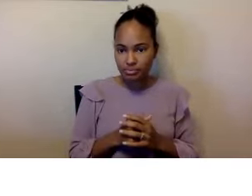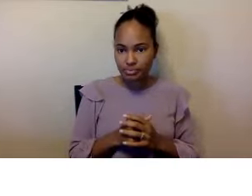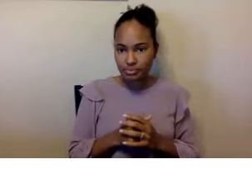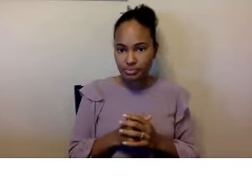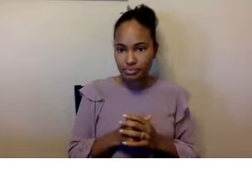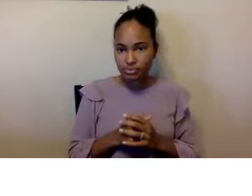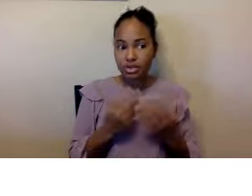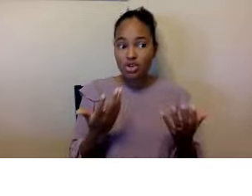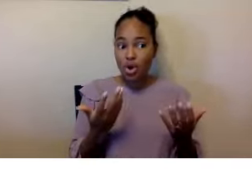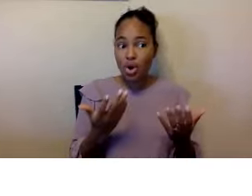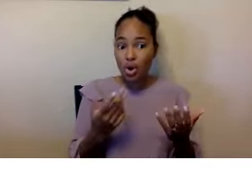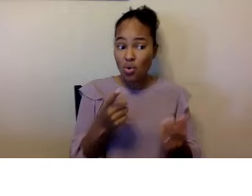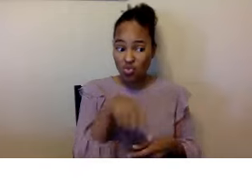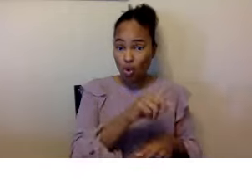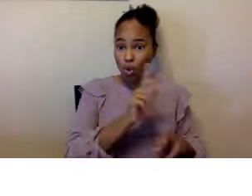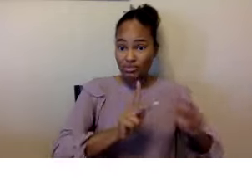And that's why I tell people,